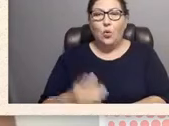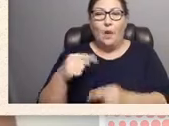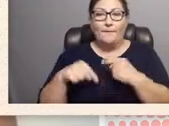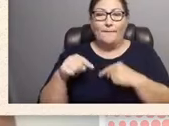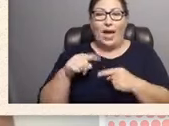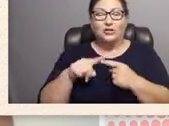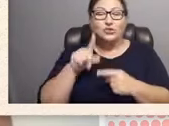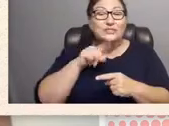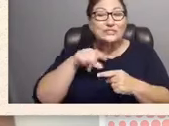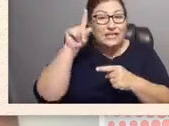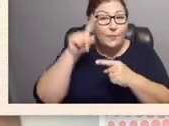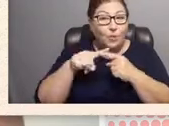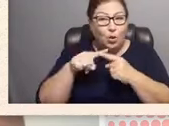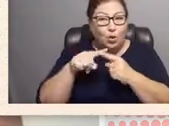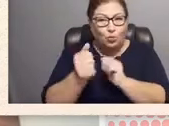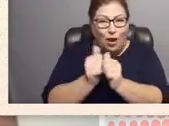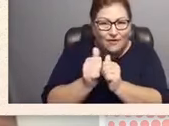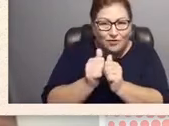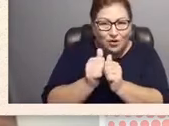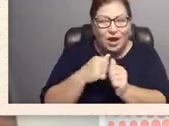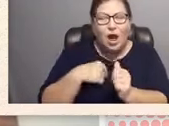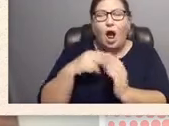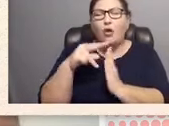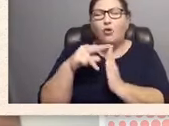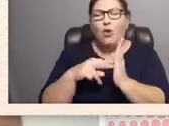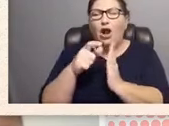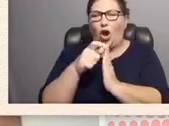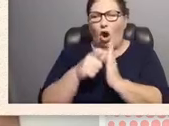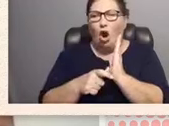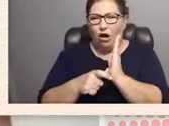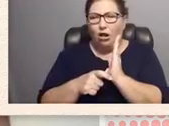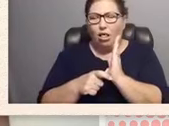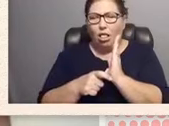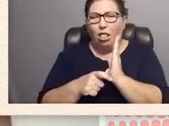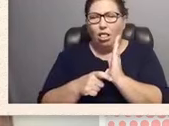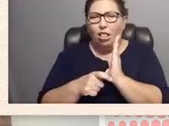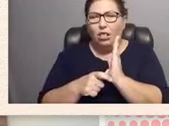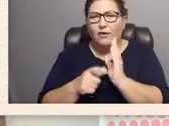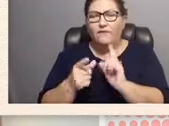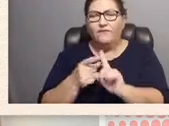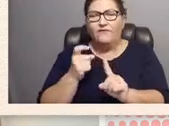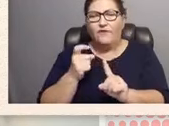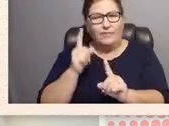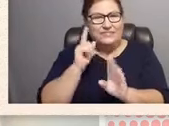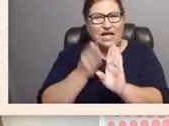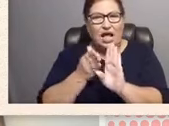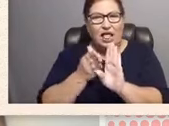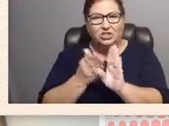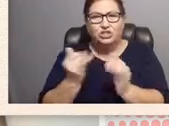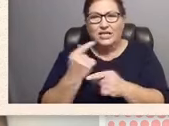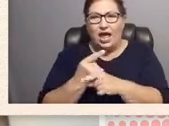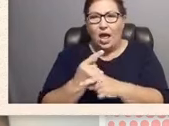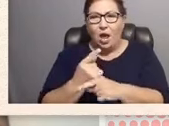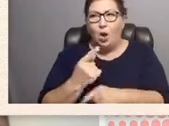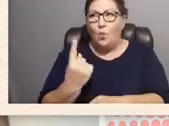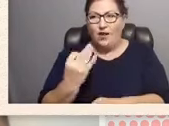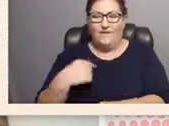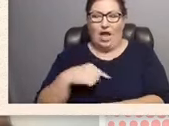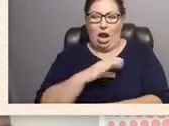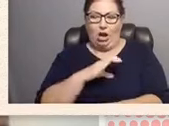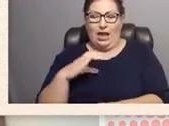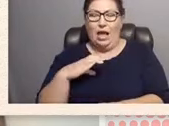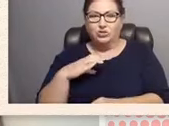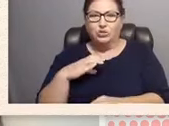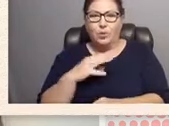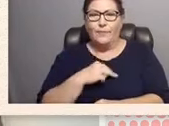um, I read an article where from Psychology Today, one of our council members, Leah,